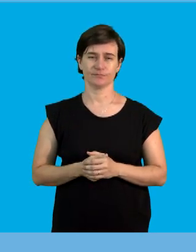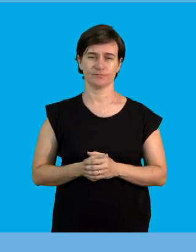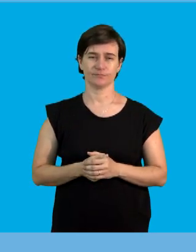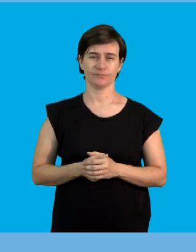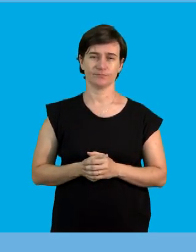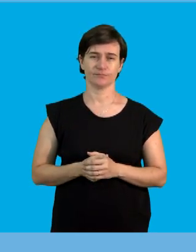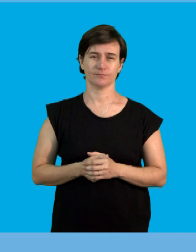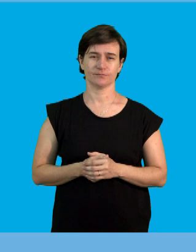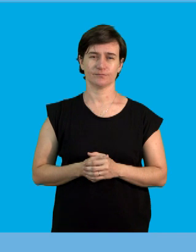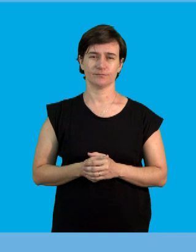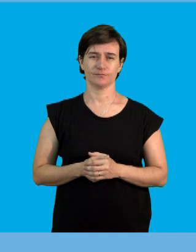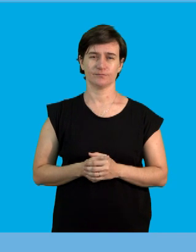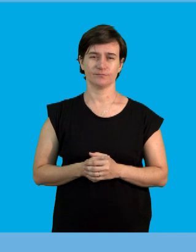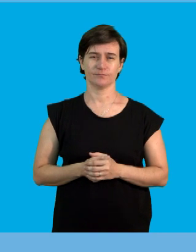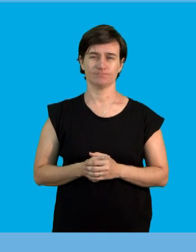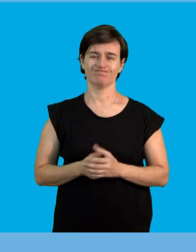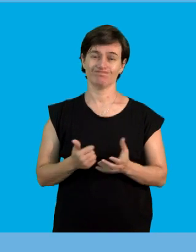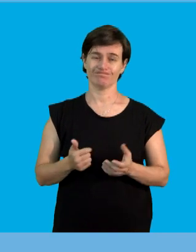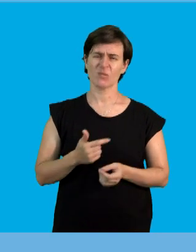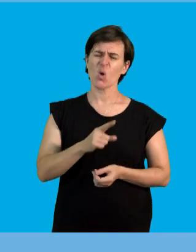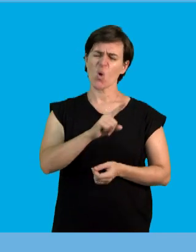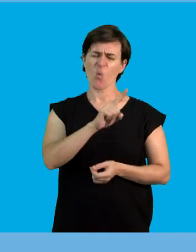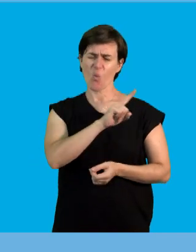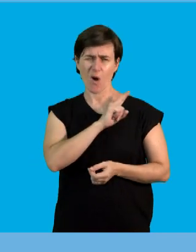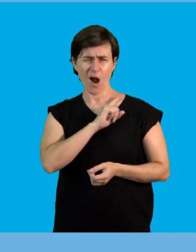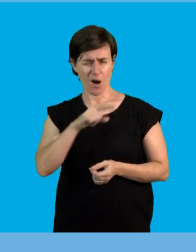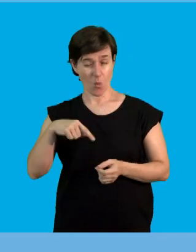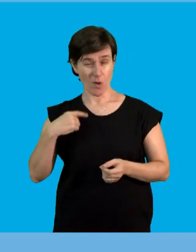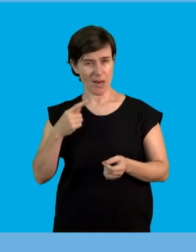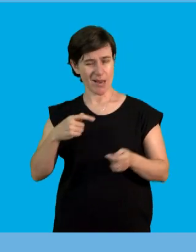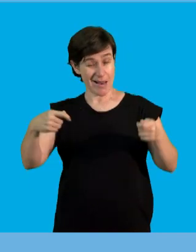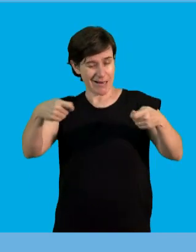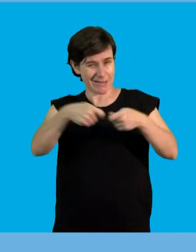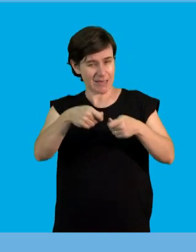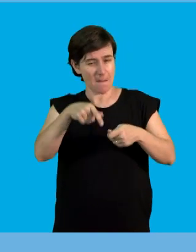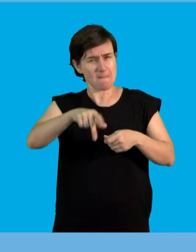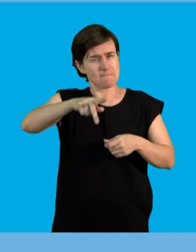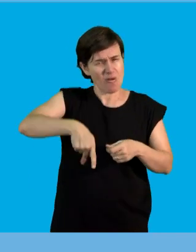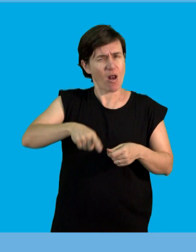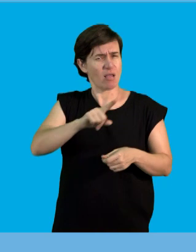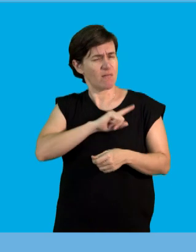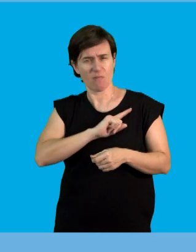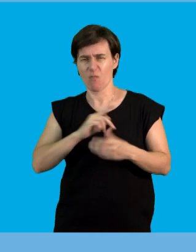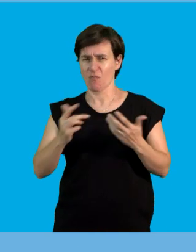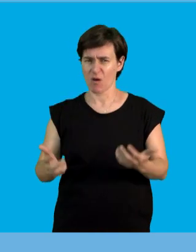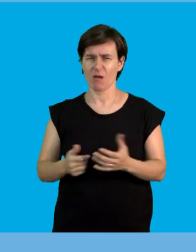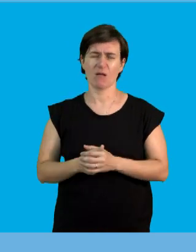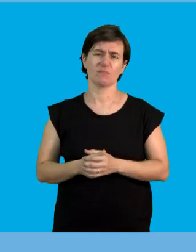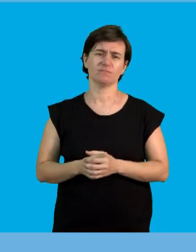The reason why we are connecting cells in parallel is because, or the advantage why we would connect cells in parallel would